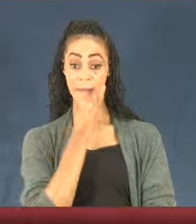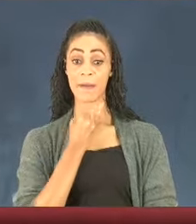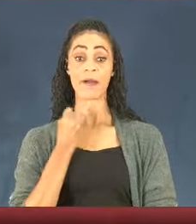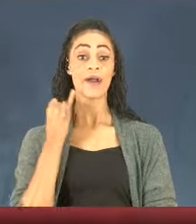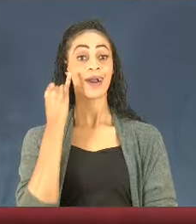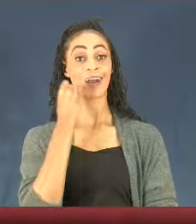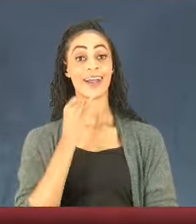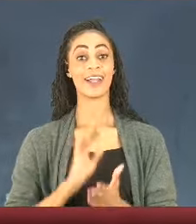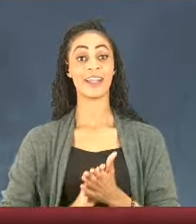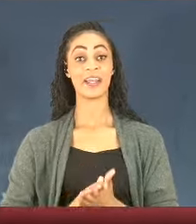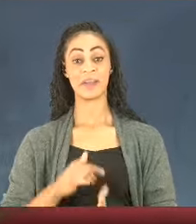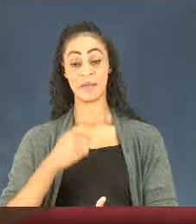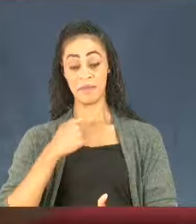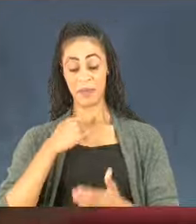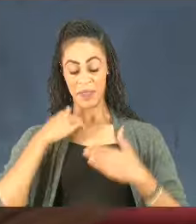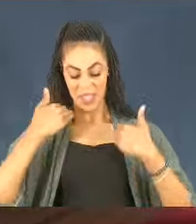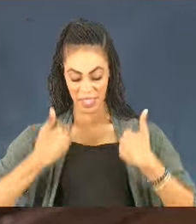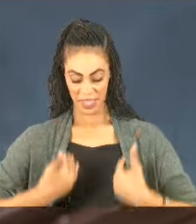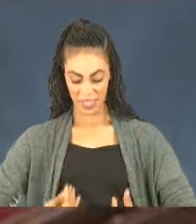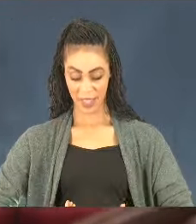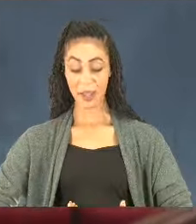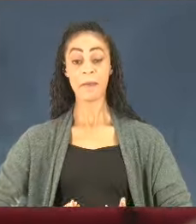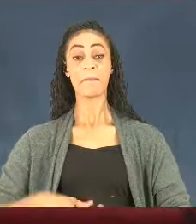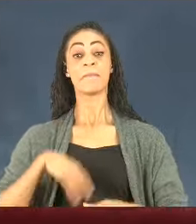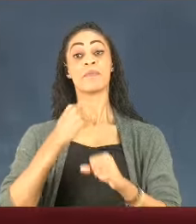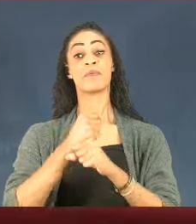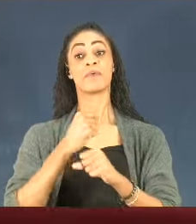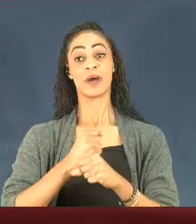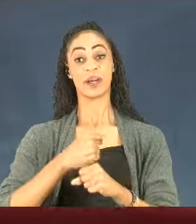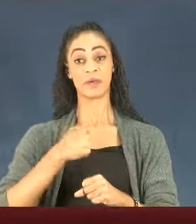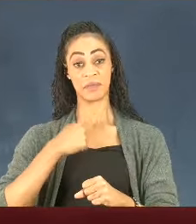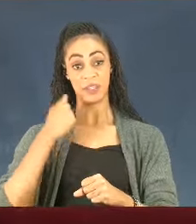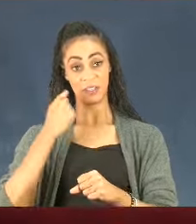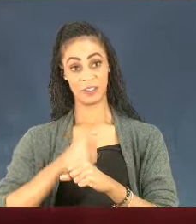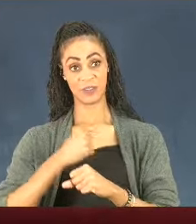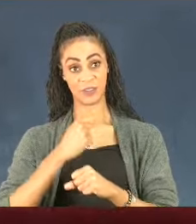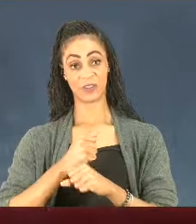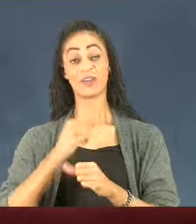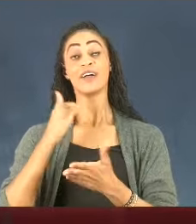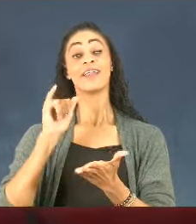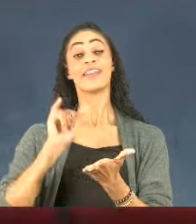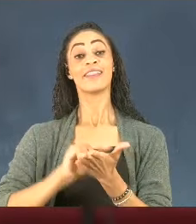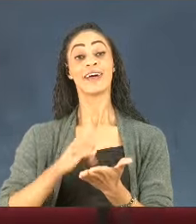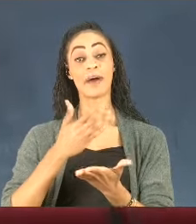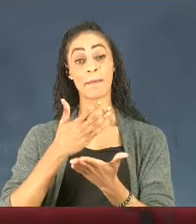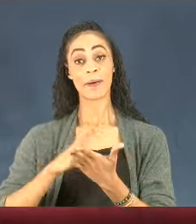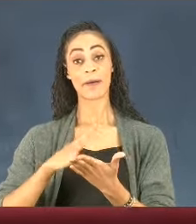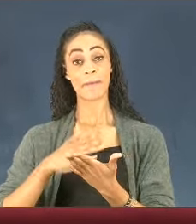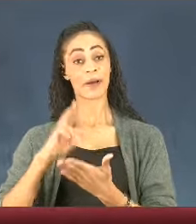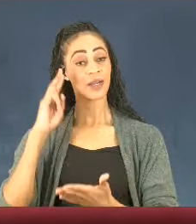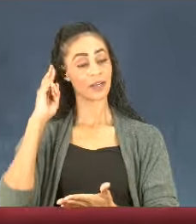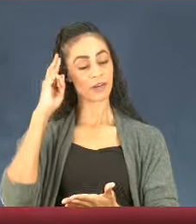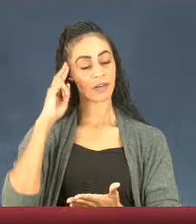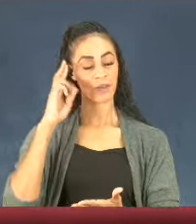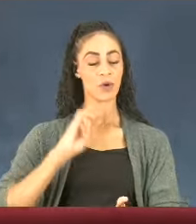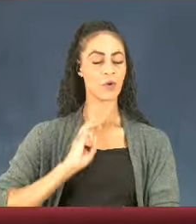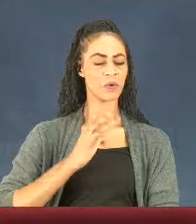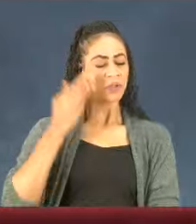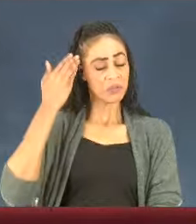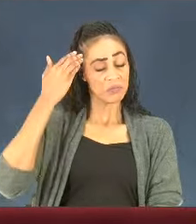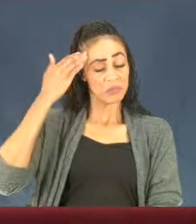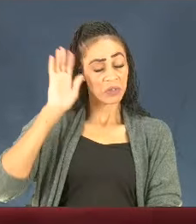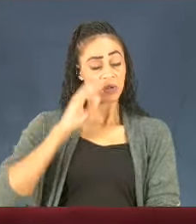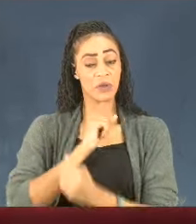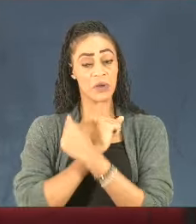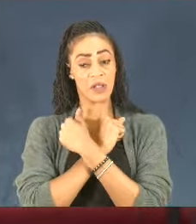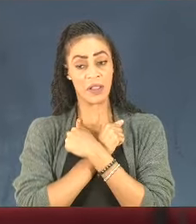am if I work. I am the job I have. I am all these things. I think that part of the reason why we don't know how to love other people is because